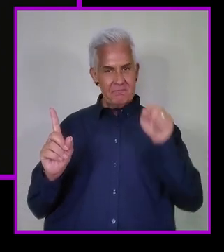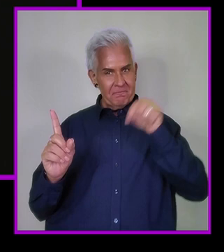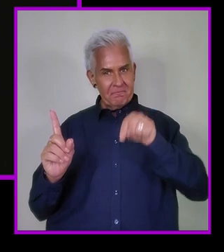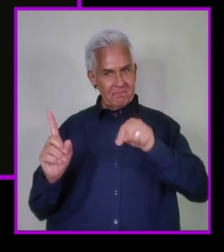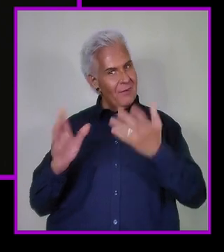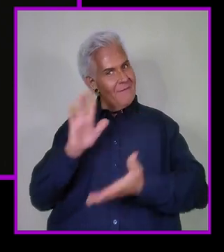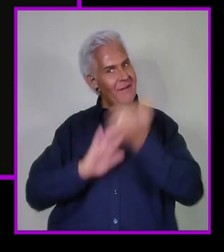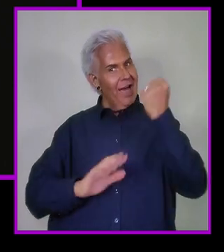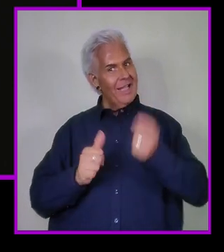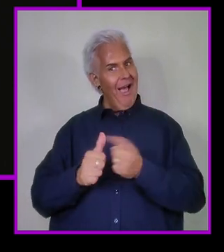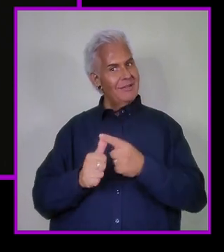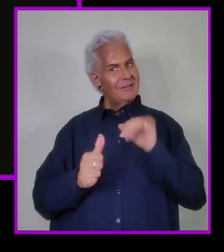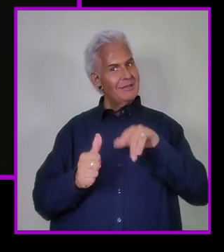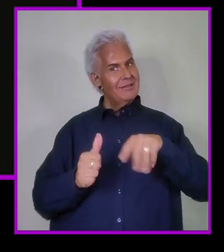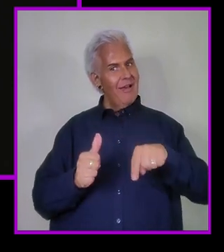probably find the answer, because